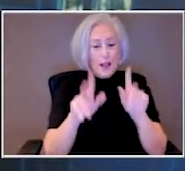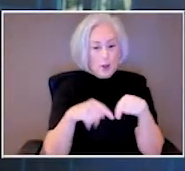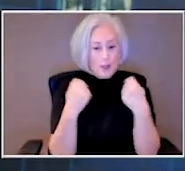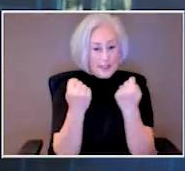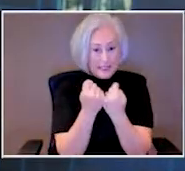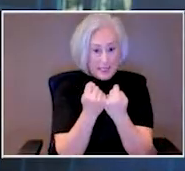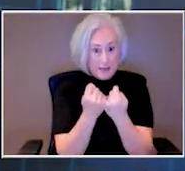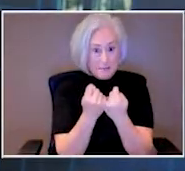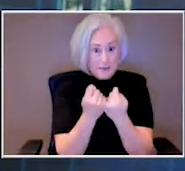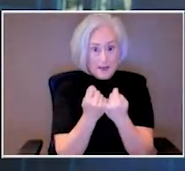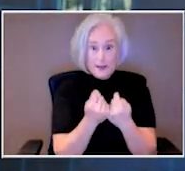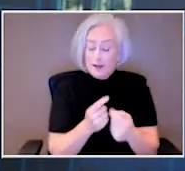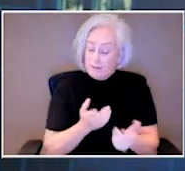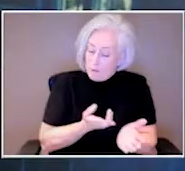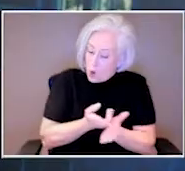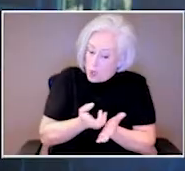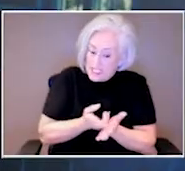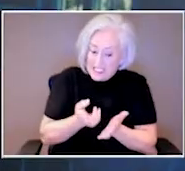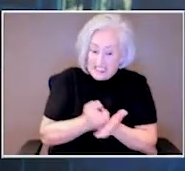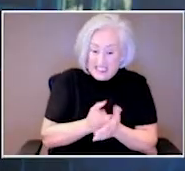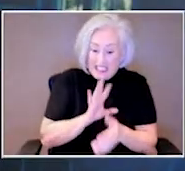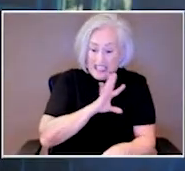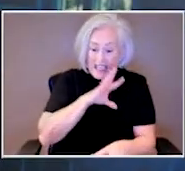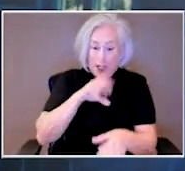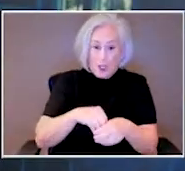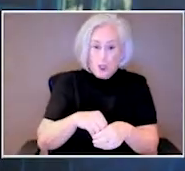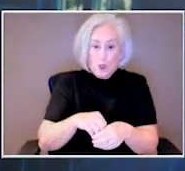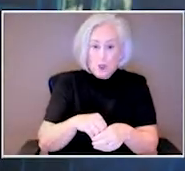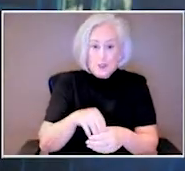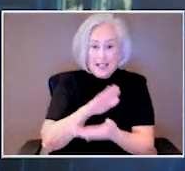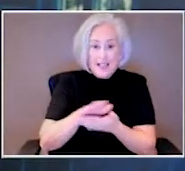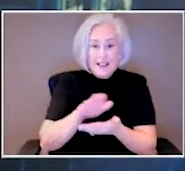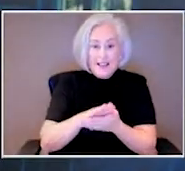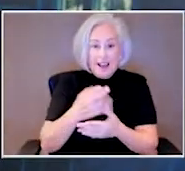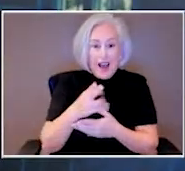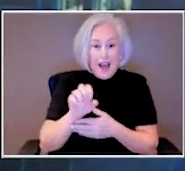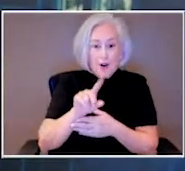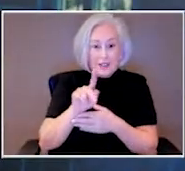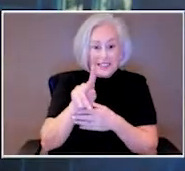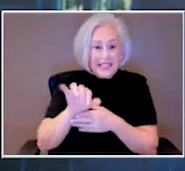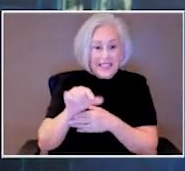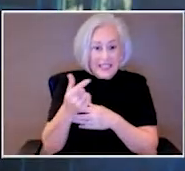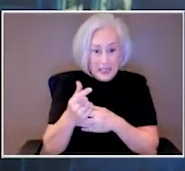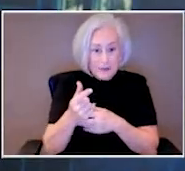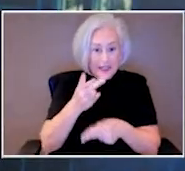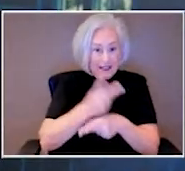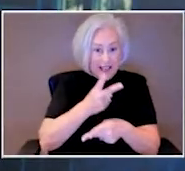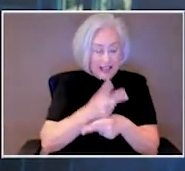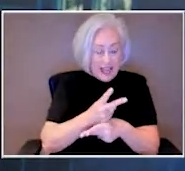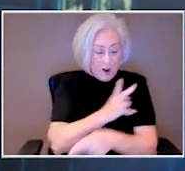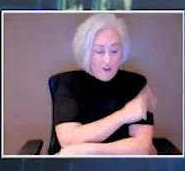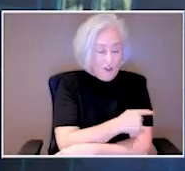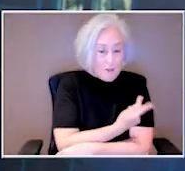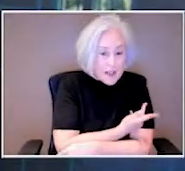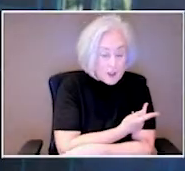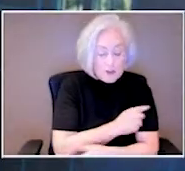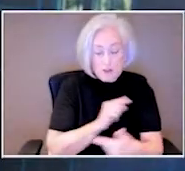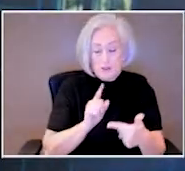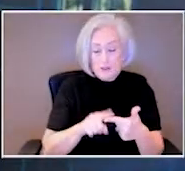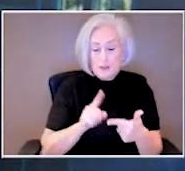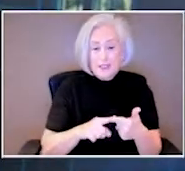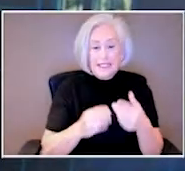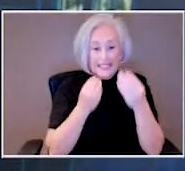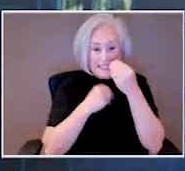you in all honesty, it includes housekeeping in the hospital rooms that care for the sarcoma patients. It includes the dietary team.